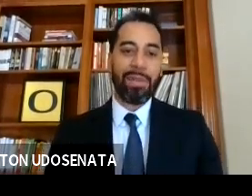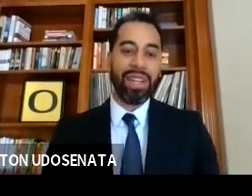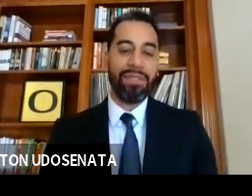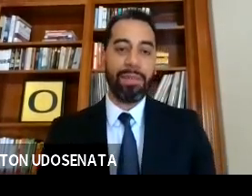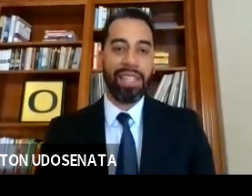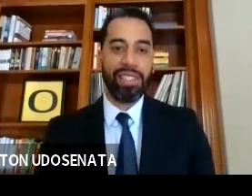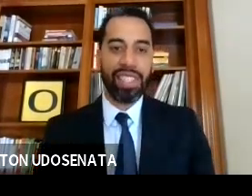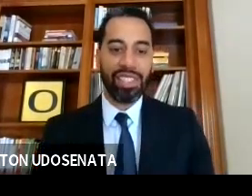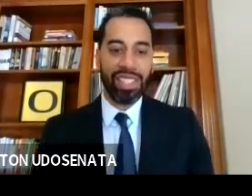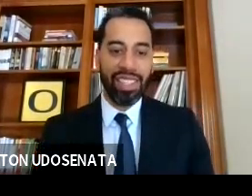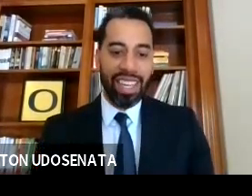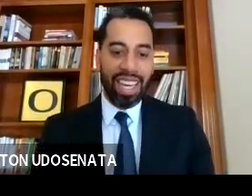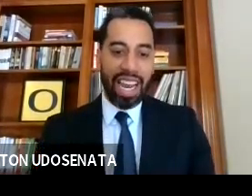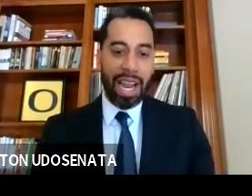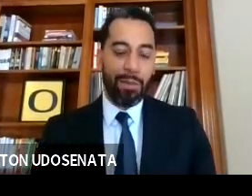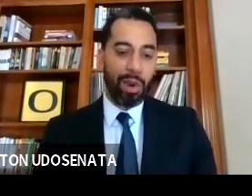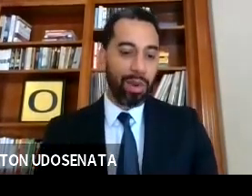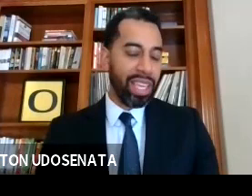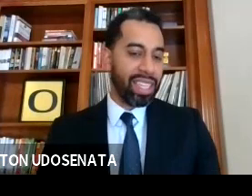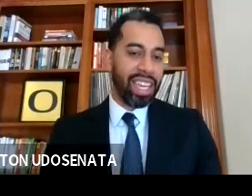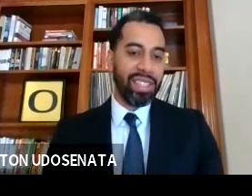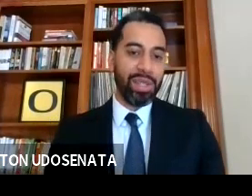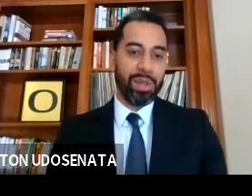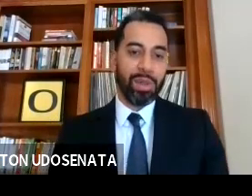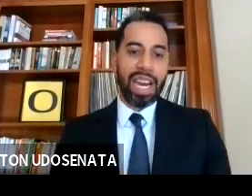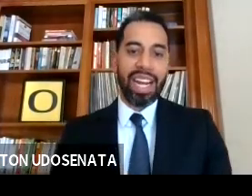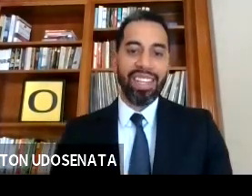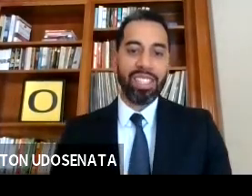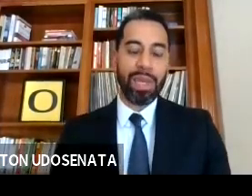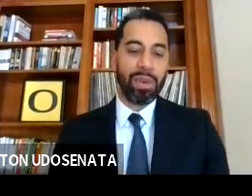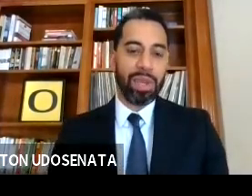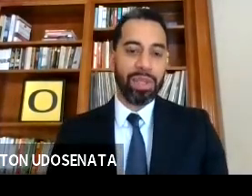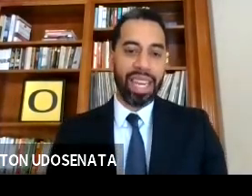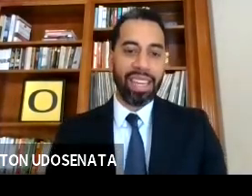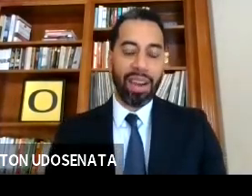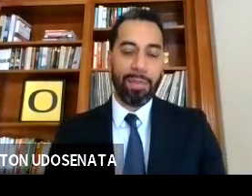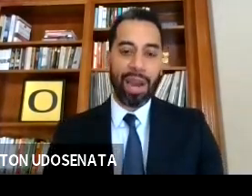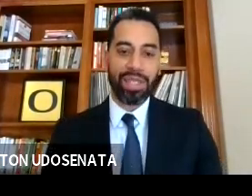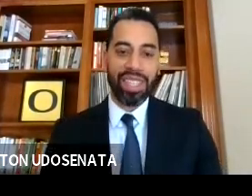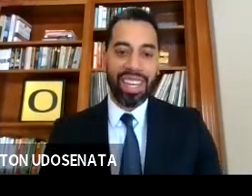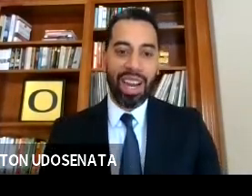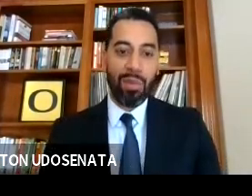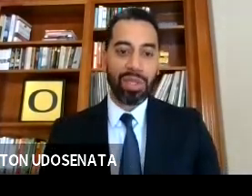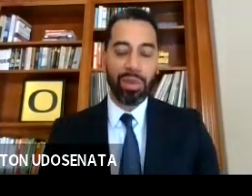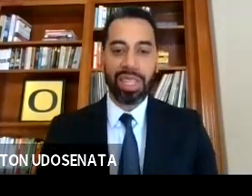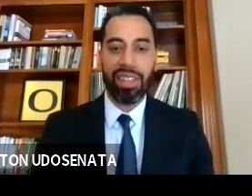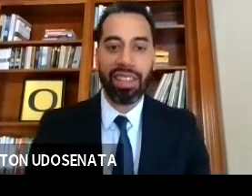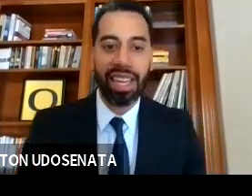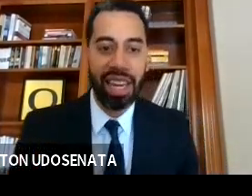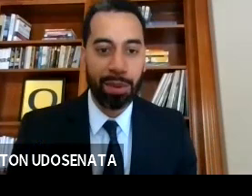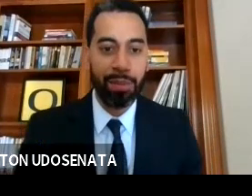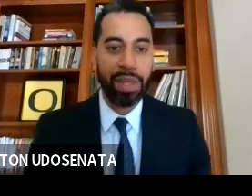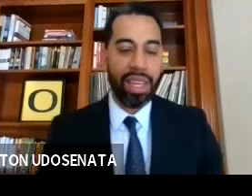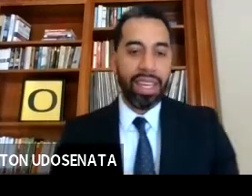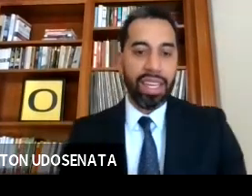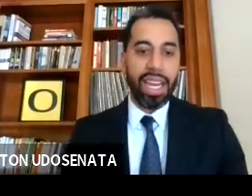secondary hybrid information session. We're really excited to speak with you today about what school's going to look